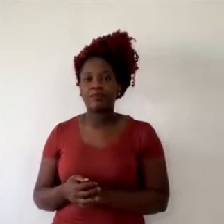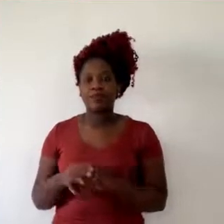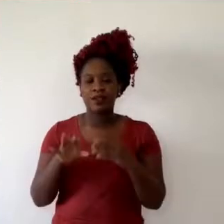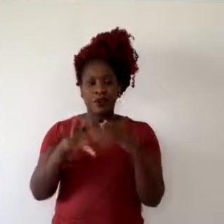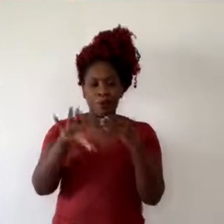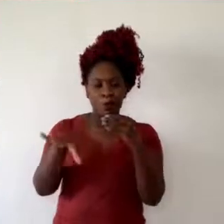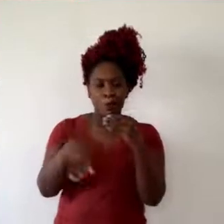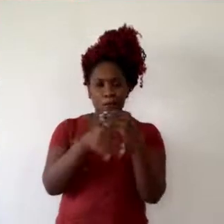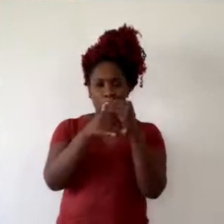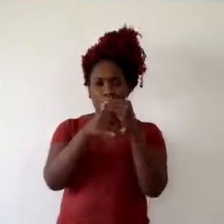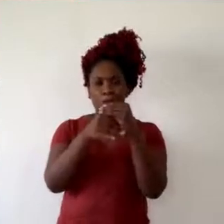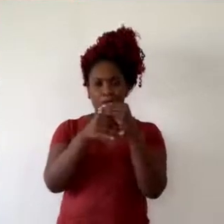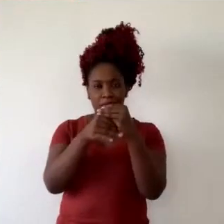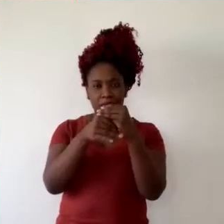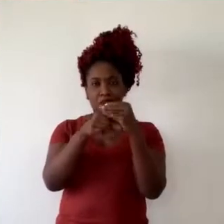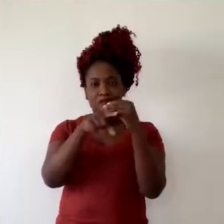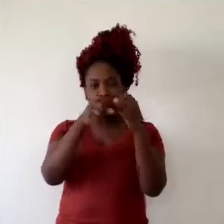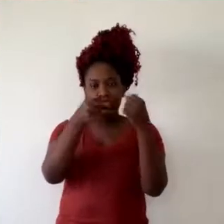to then